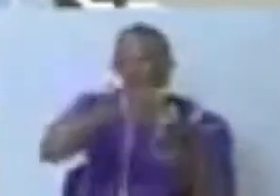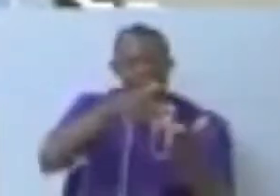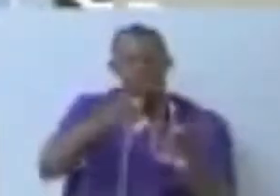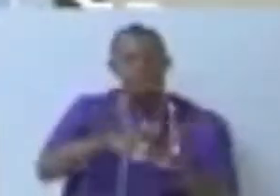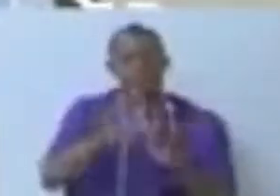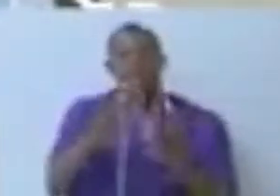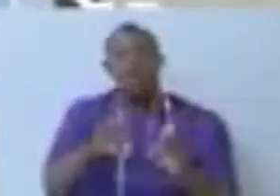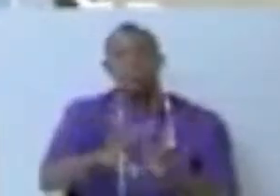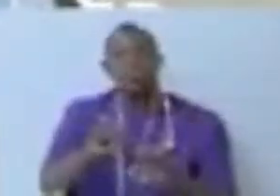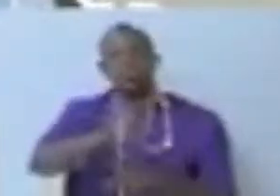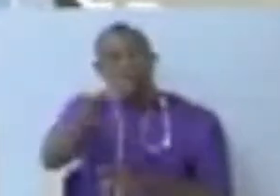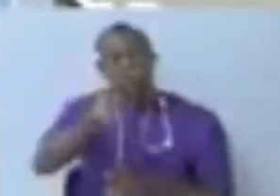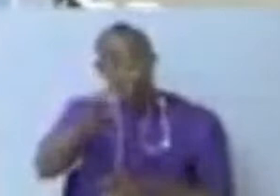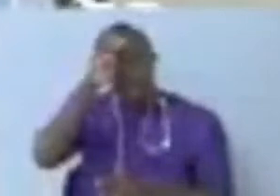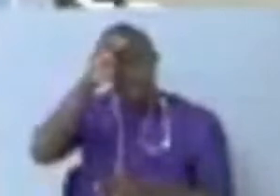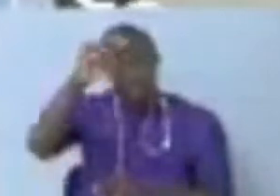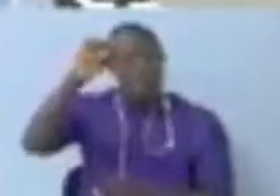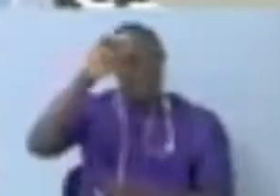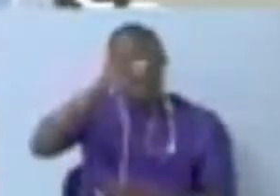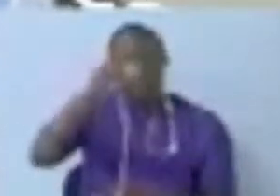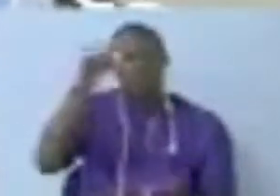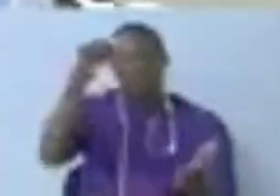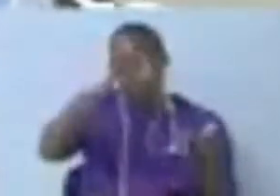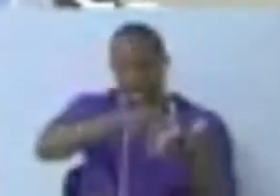Those ministers coming.